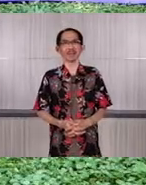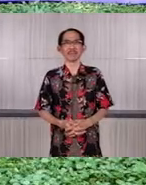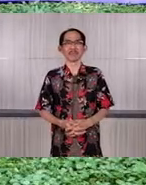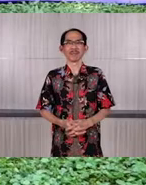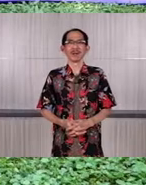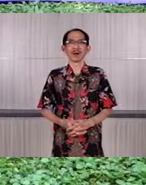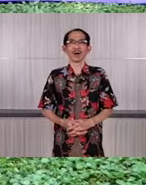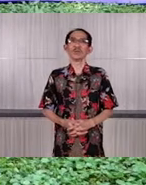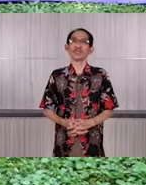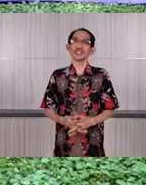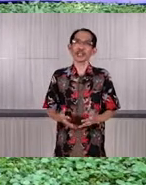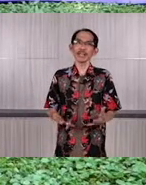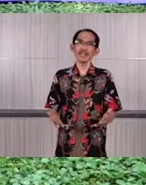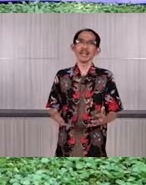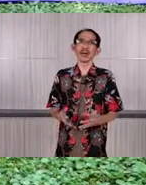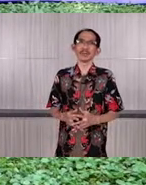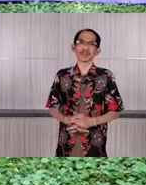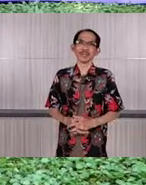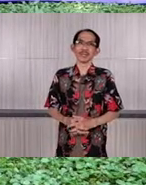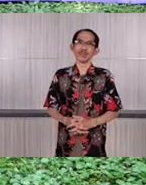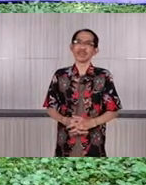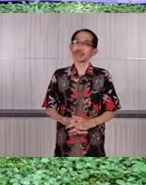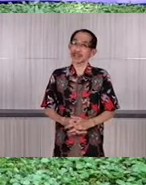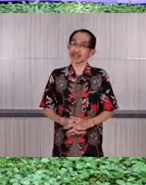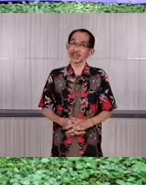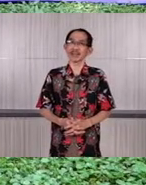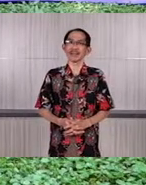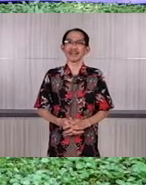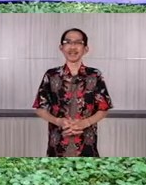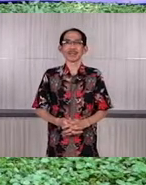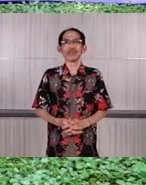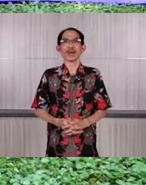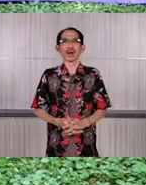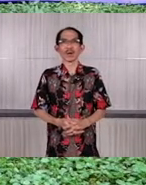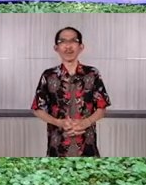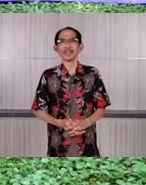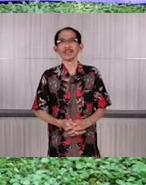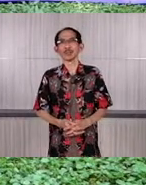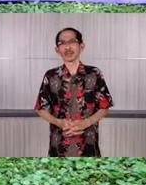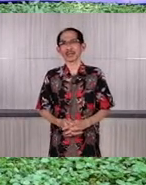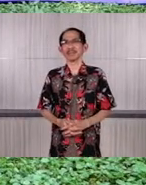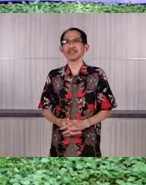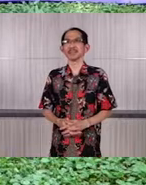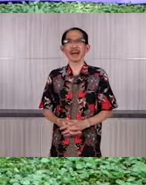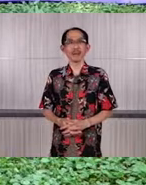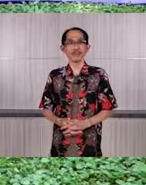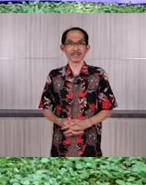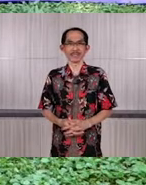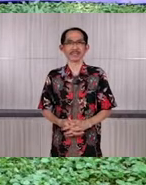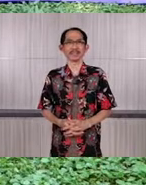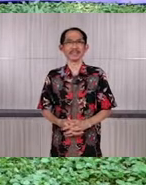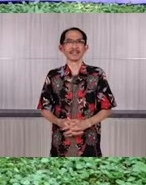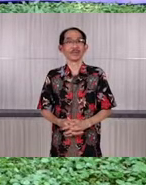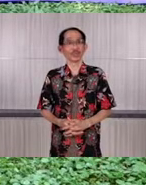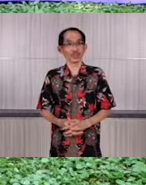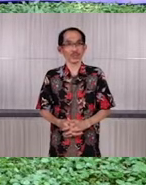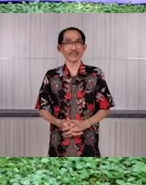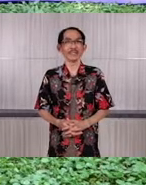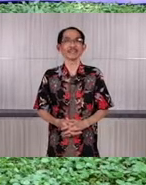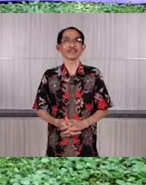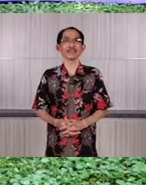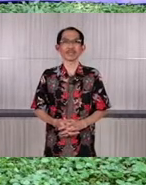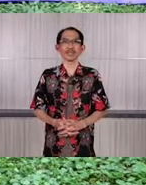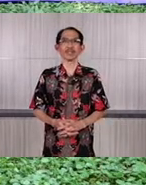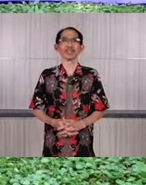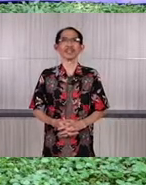time. On this shady lawn with fresh air, we are going to practice mindfulness with